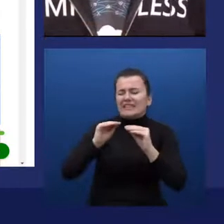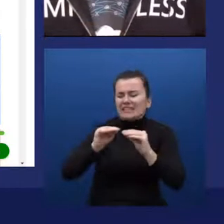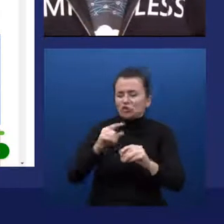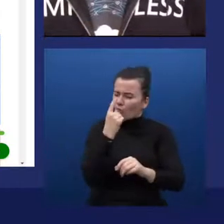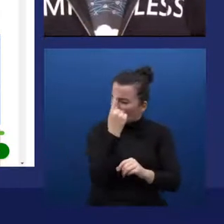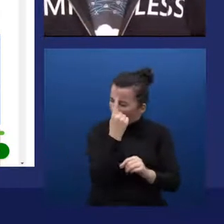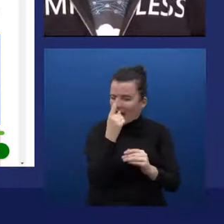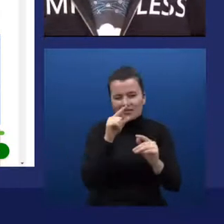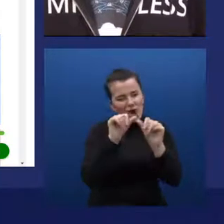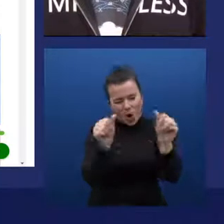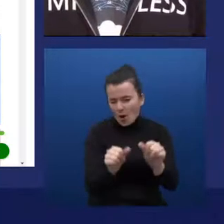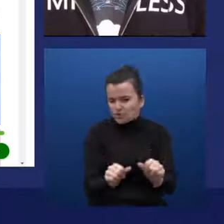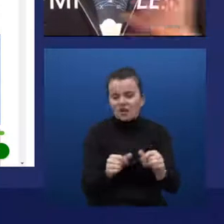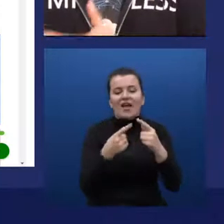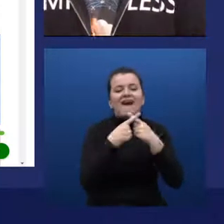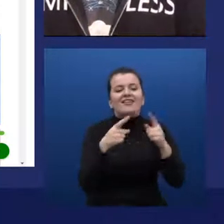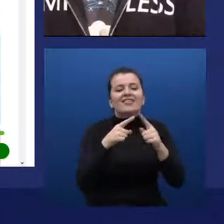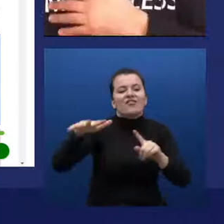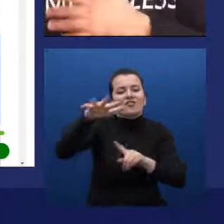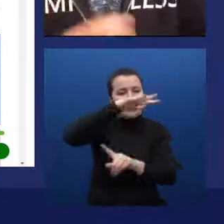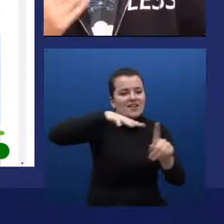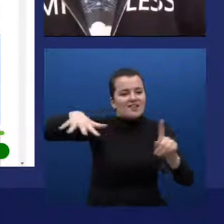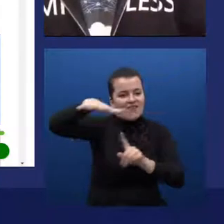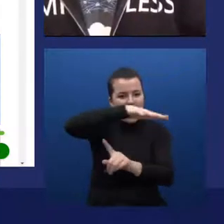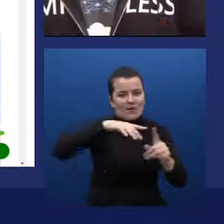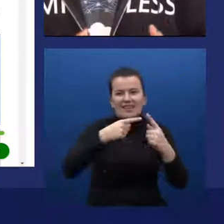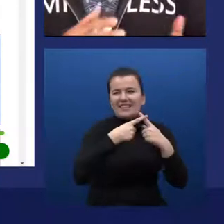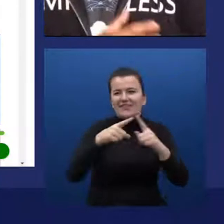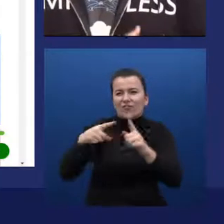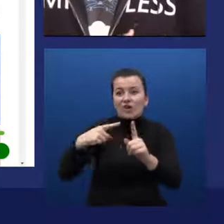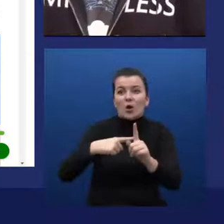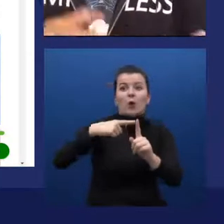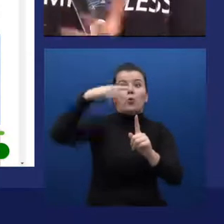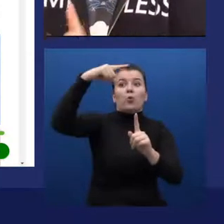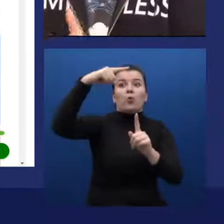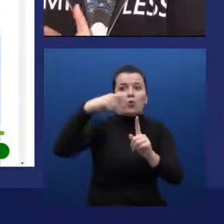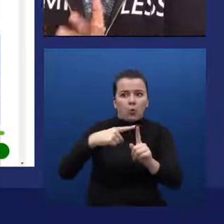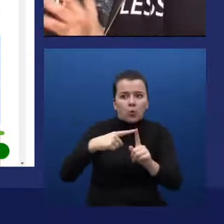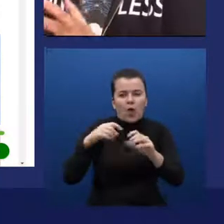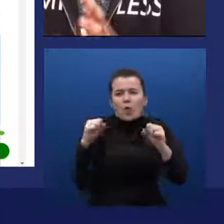in numerous environments. In this scenario here, it's on the flip side, we're going to learn